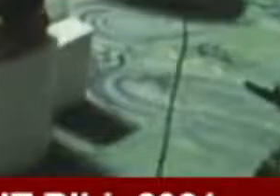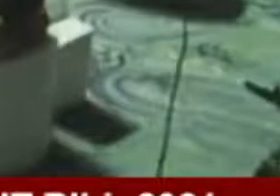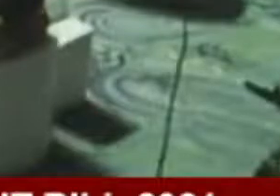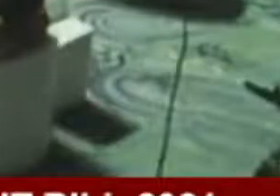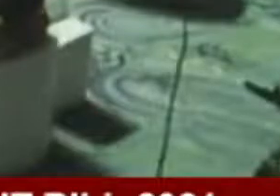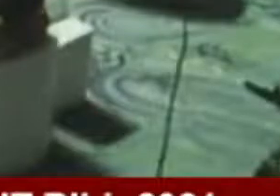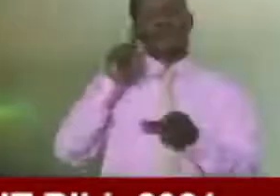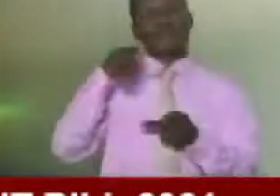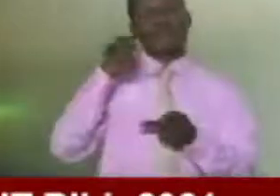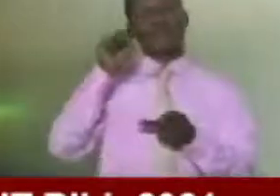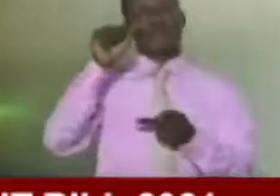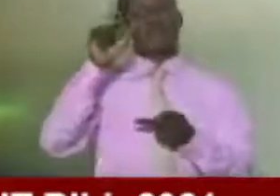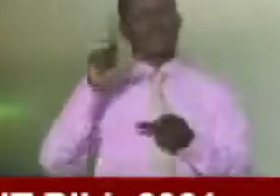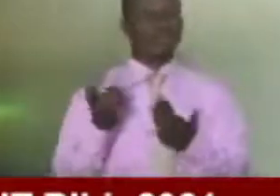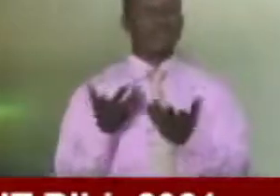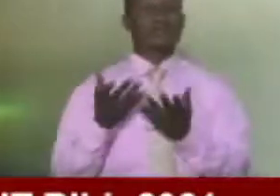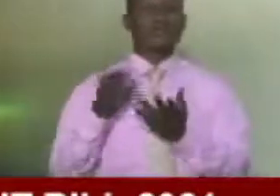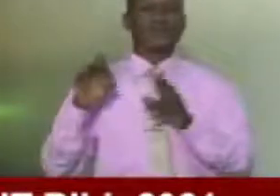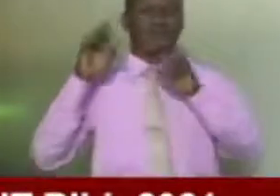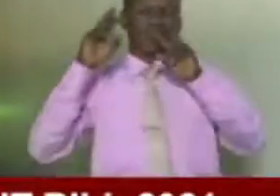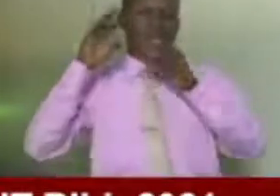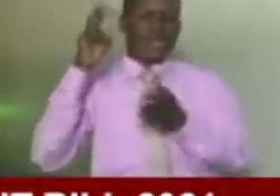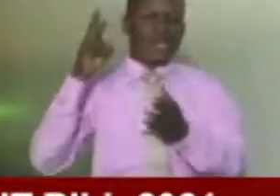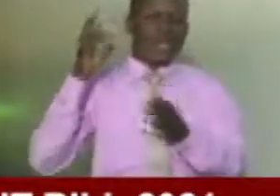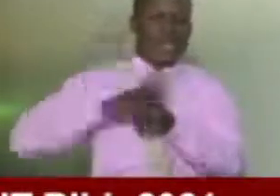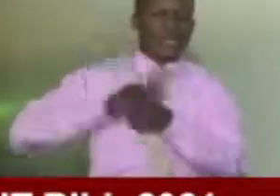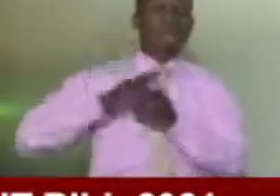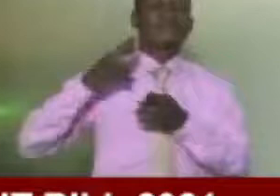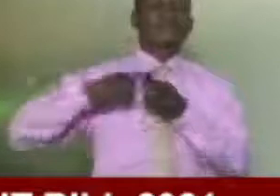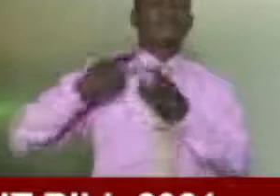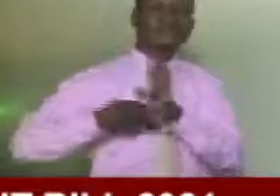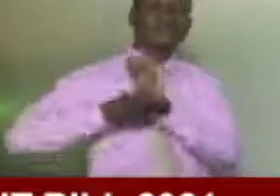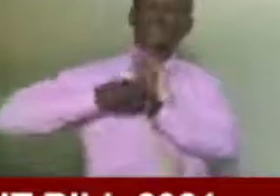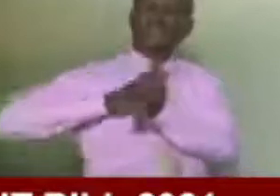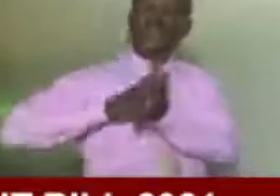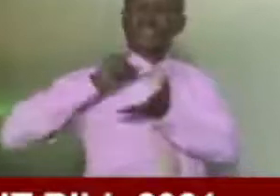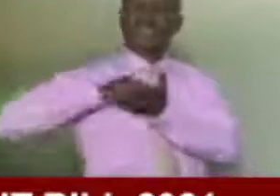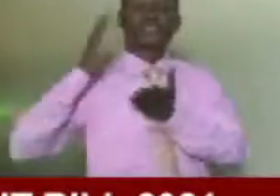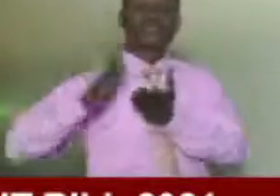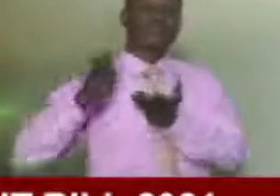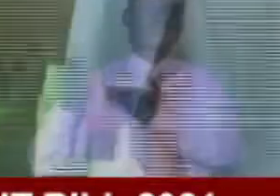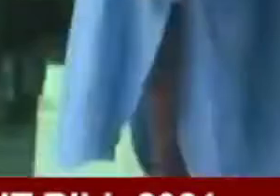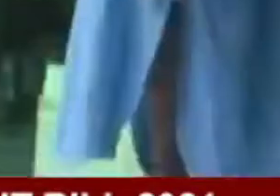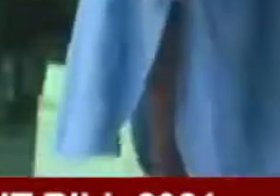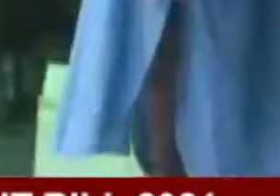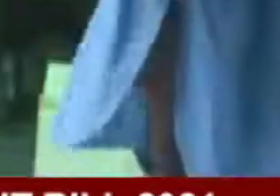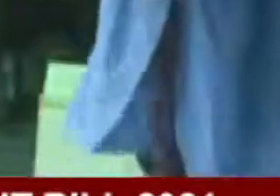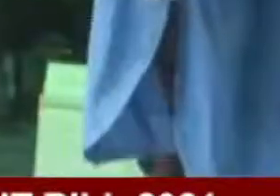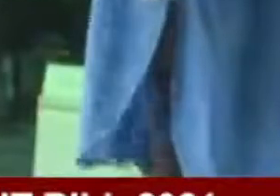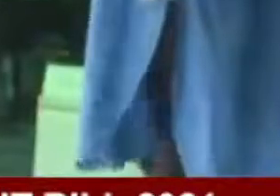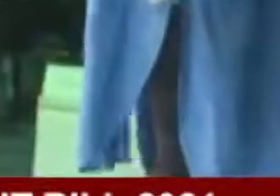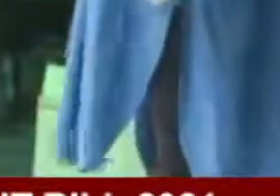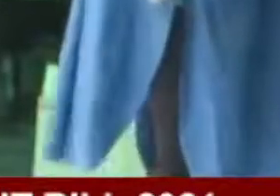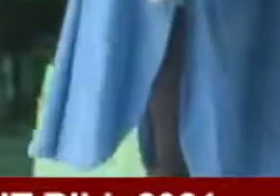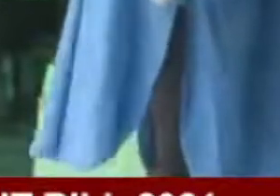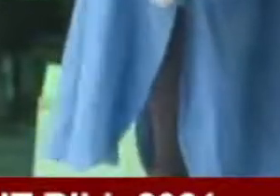to review elections results if it is declared under duress or in breach of the electoral laws and legal framework. Imagine